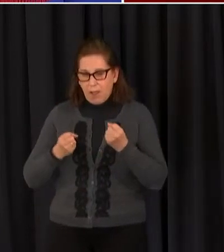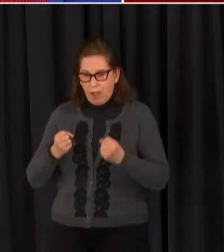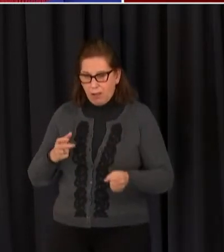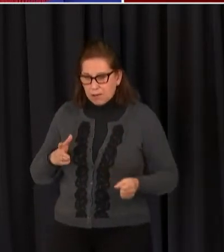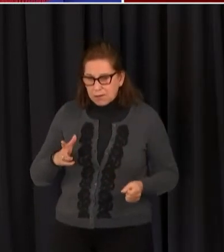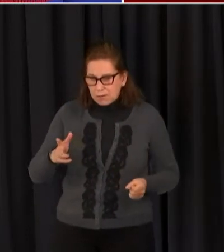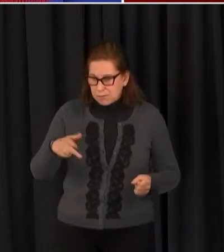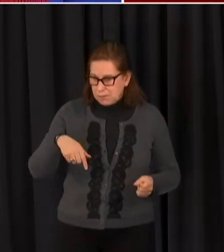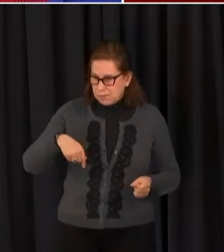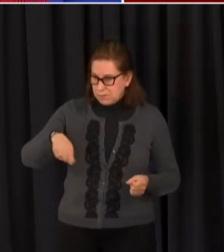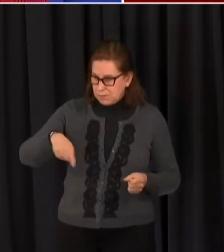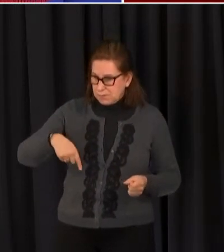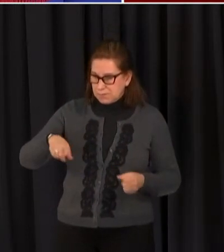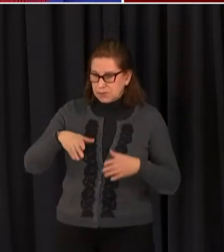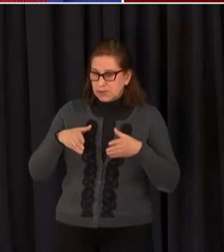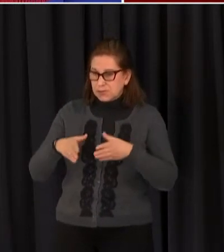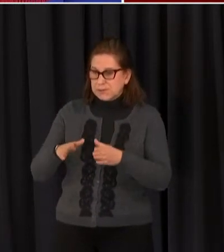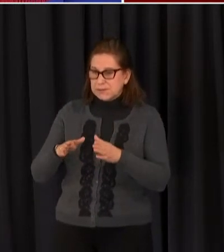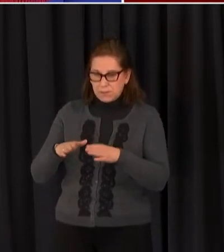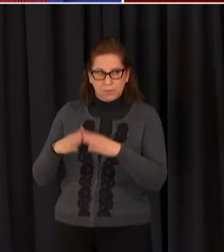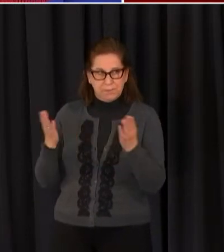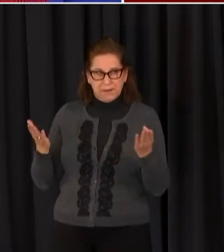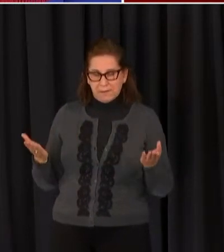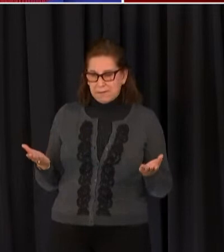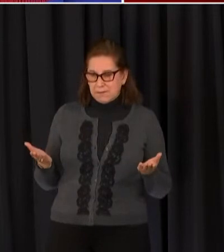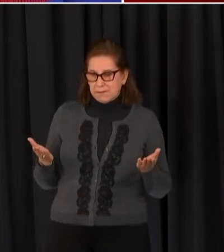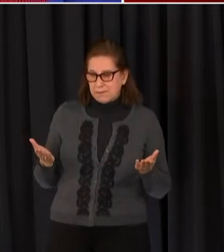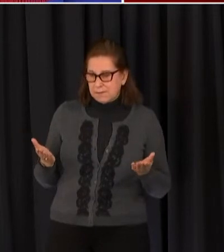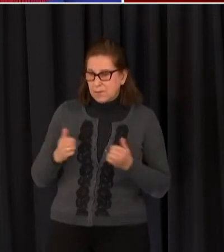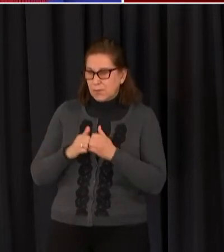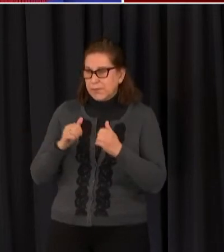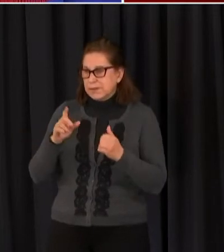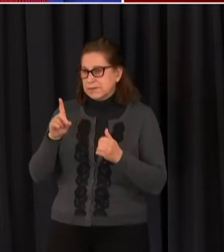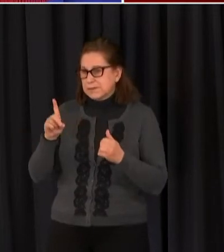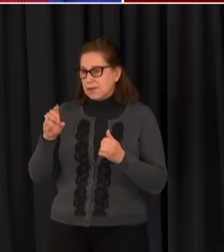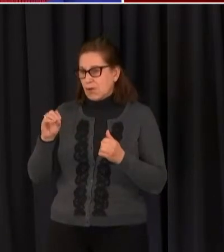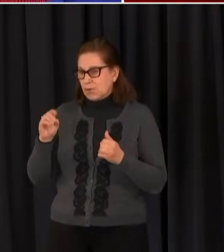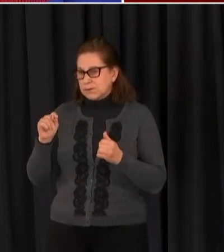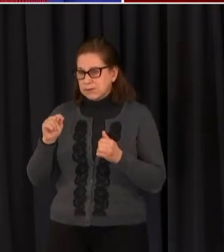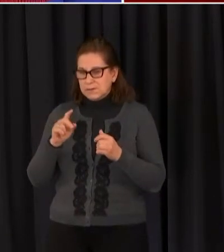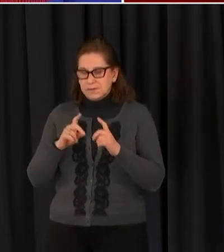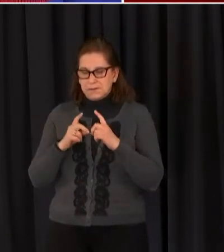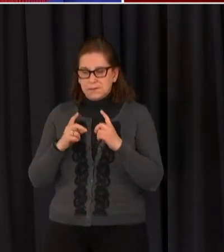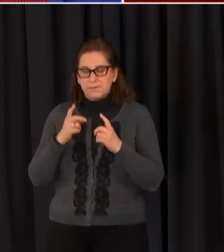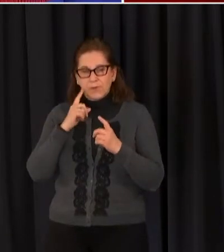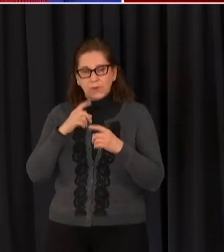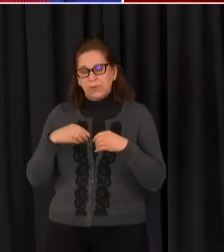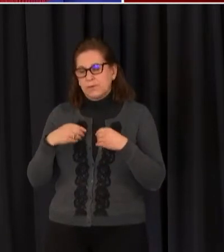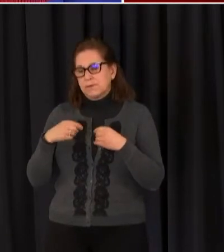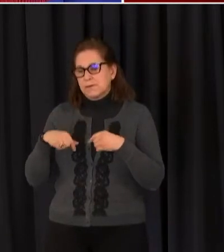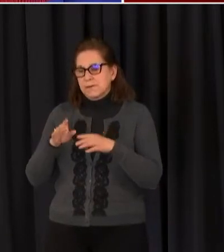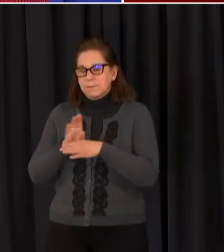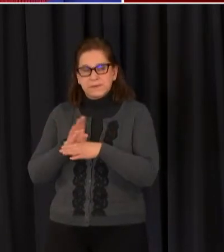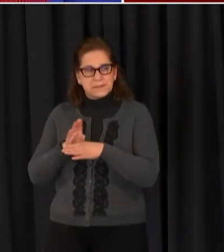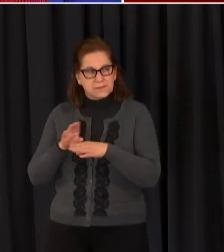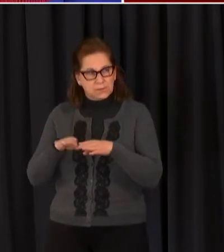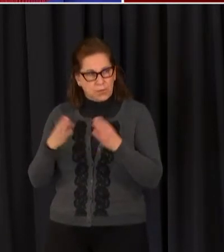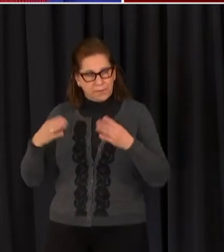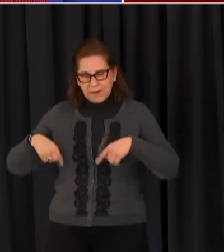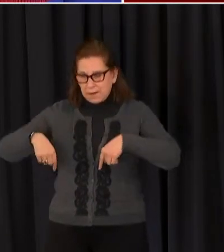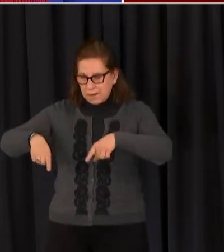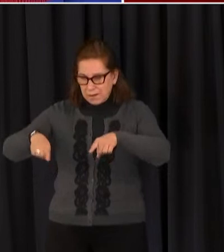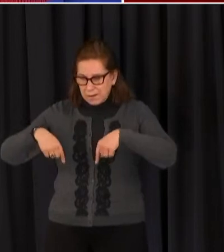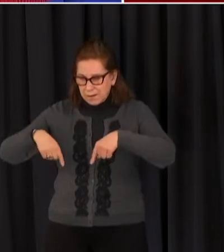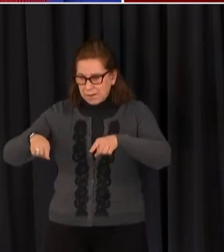continue to work with DDOT and the businesses around it for a more permanent